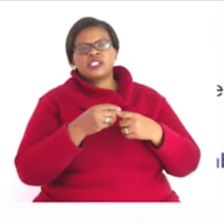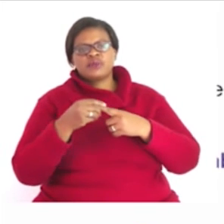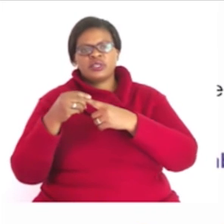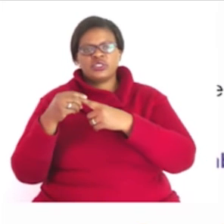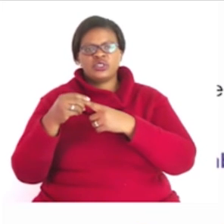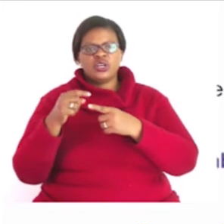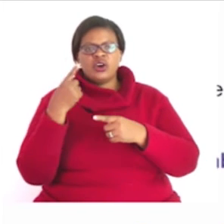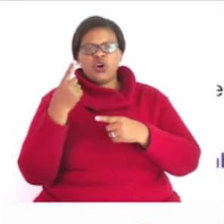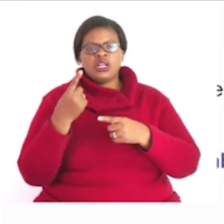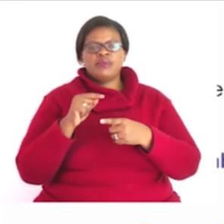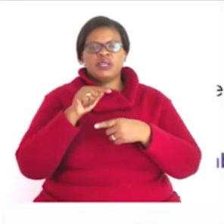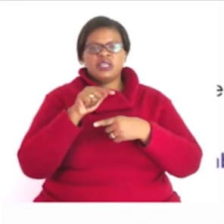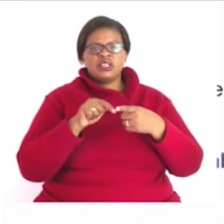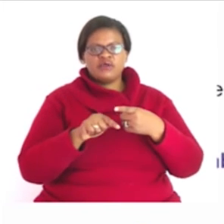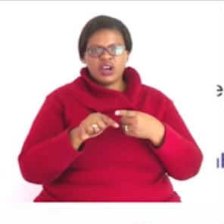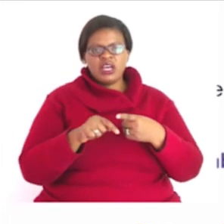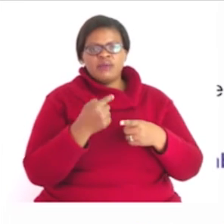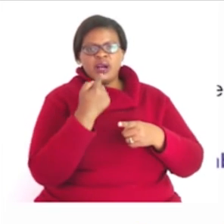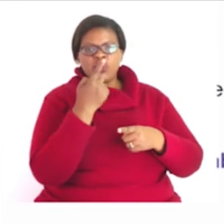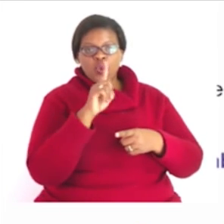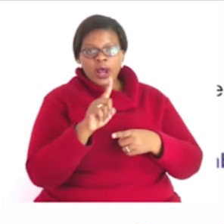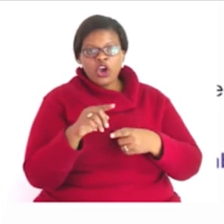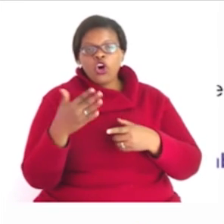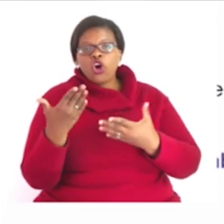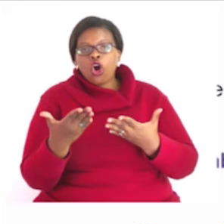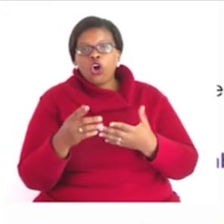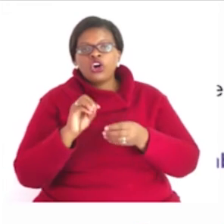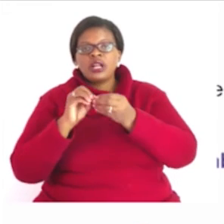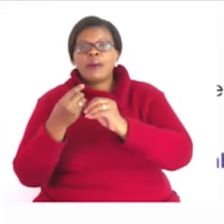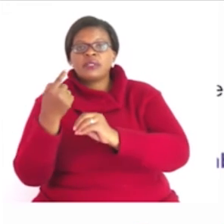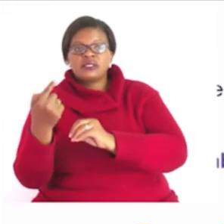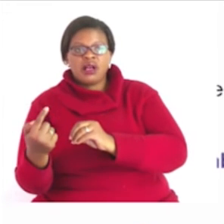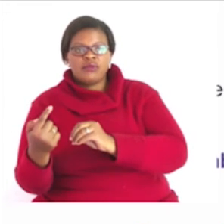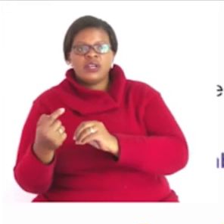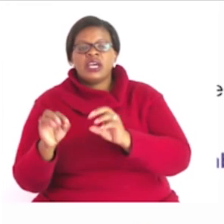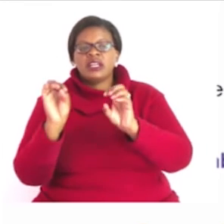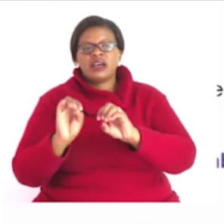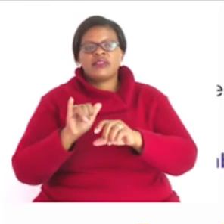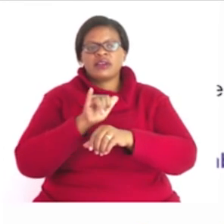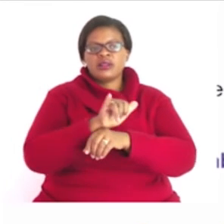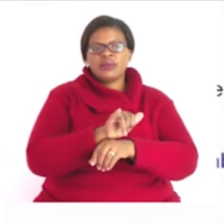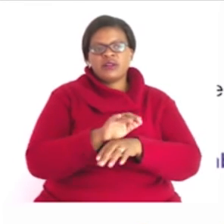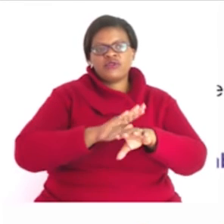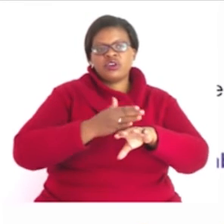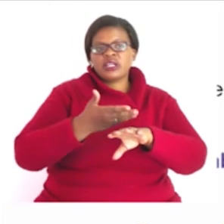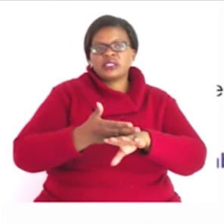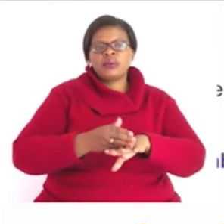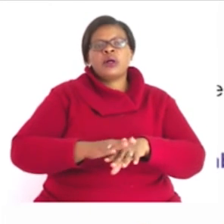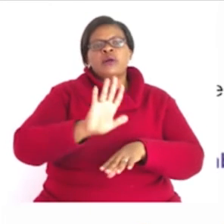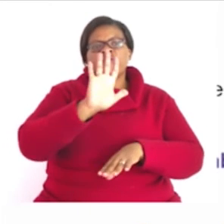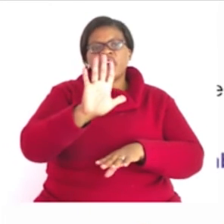be divided by 1 or itself without a remainder. For example, 5 is a prime